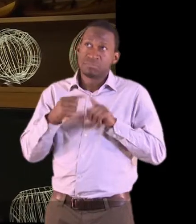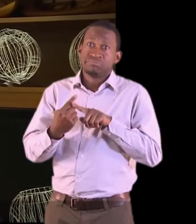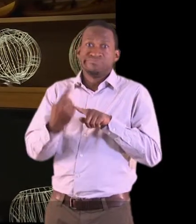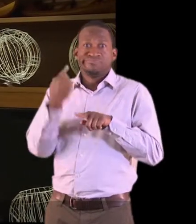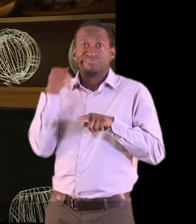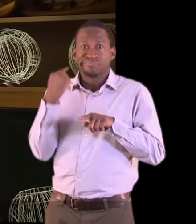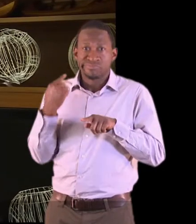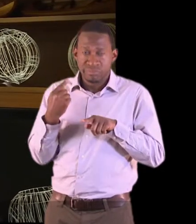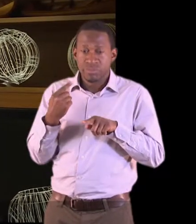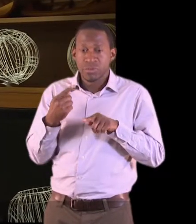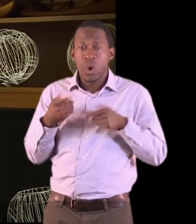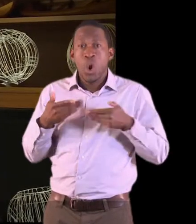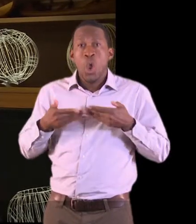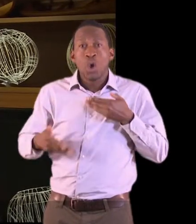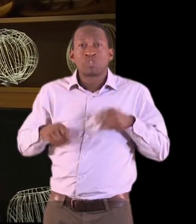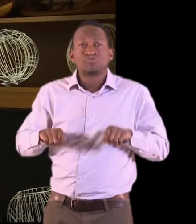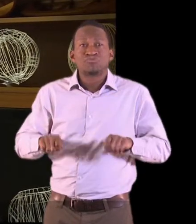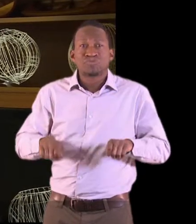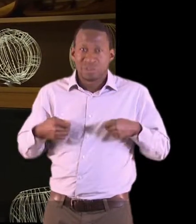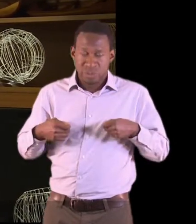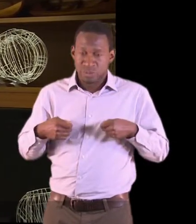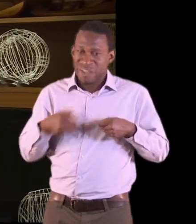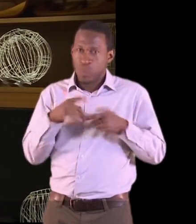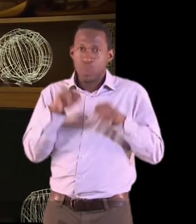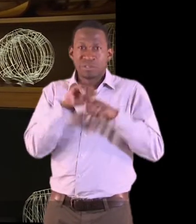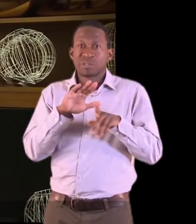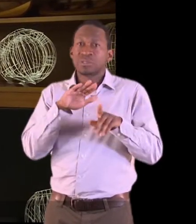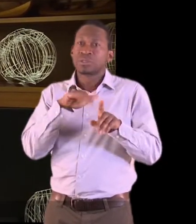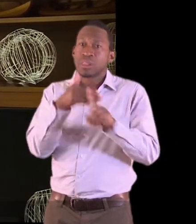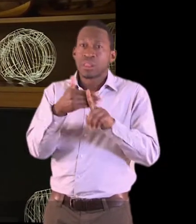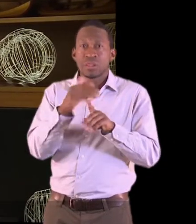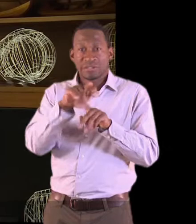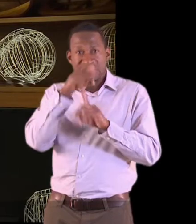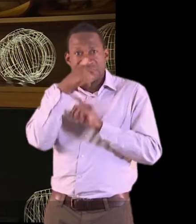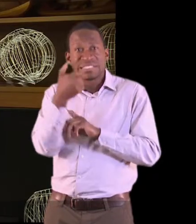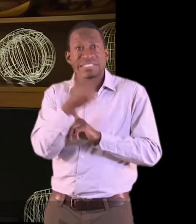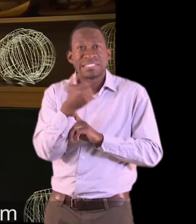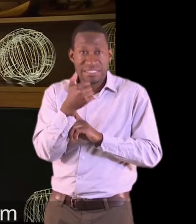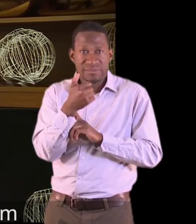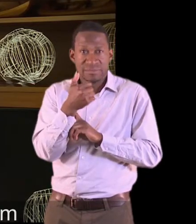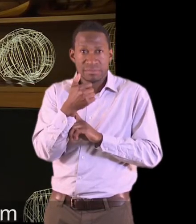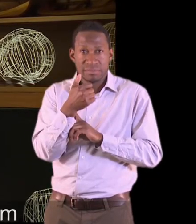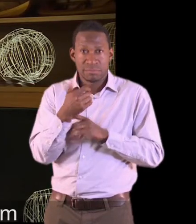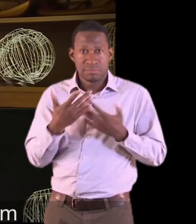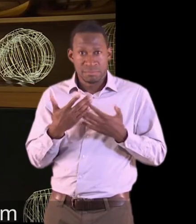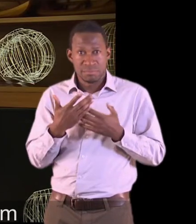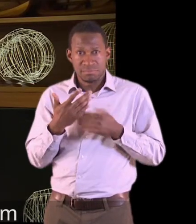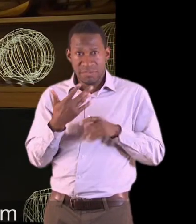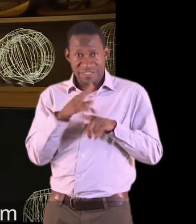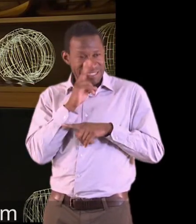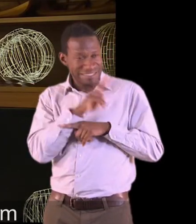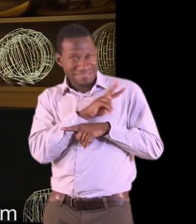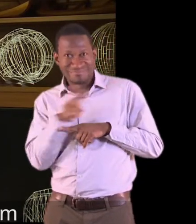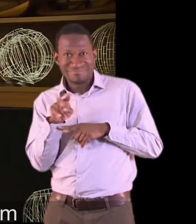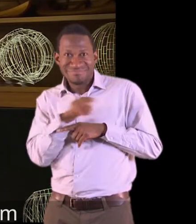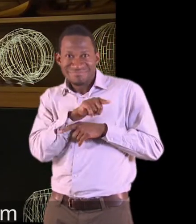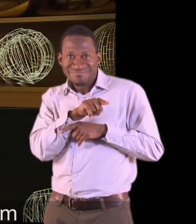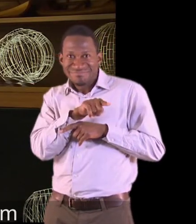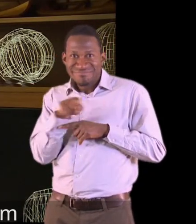never see kids in short trousers now. But we all had to have short trousers and our school uniform with our